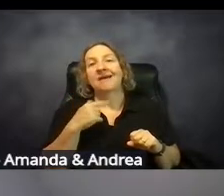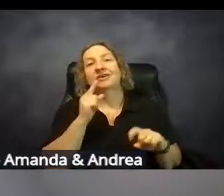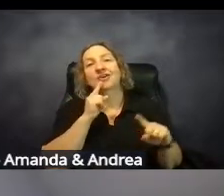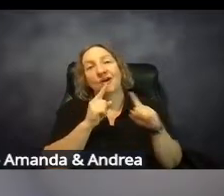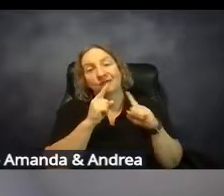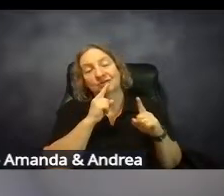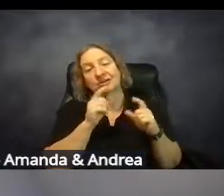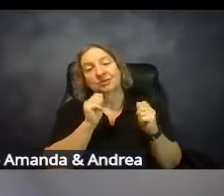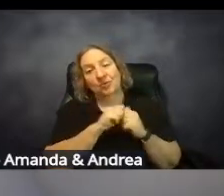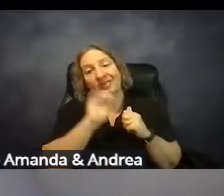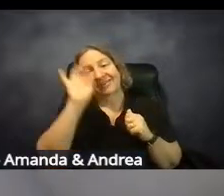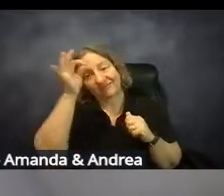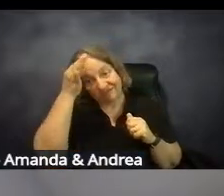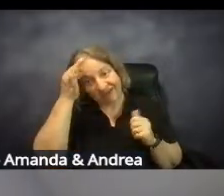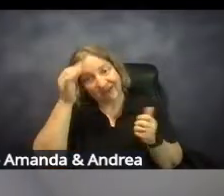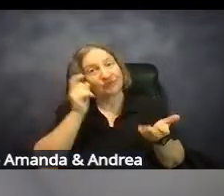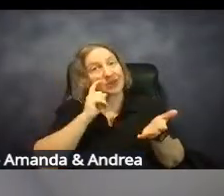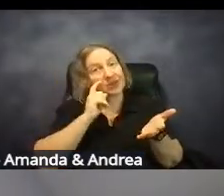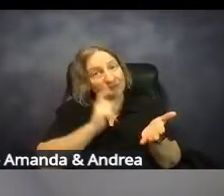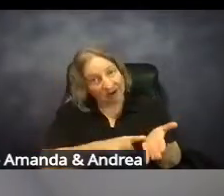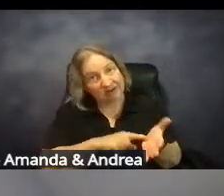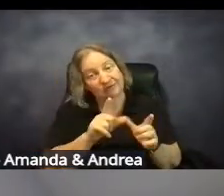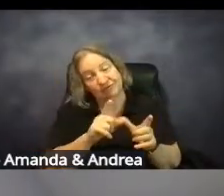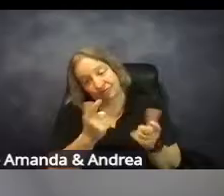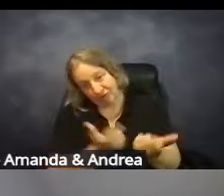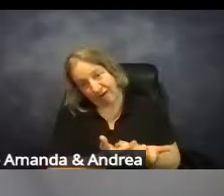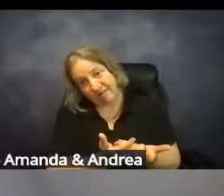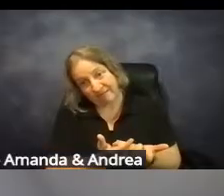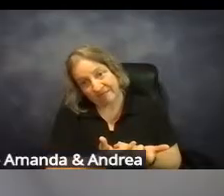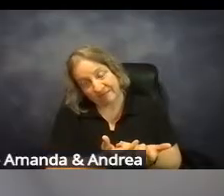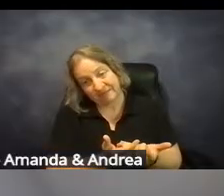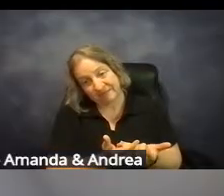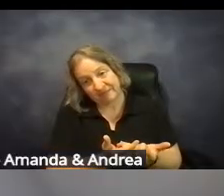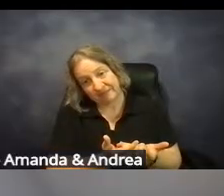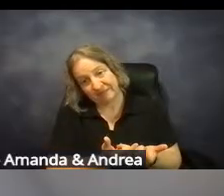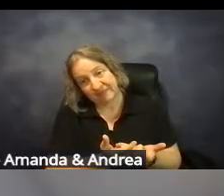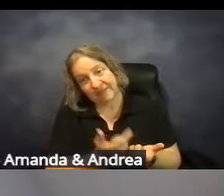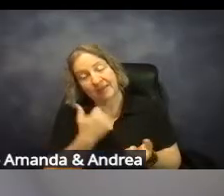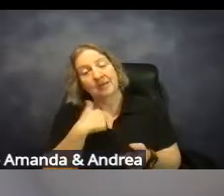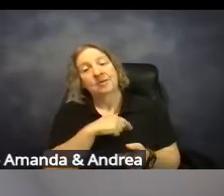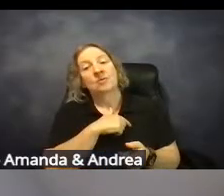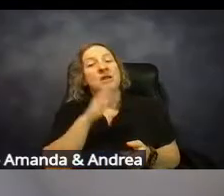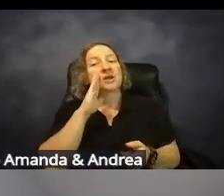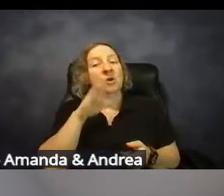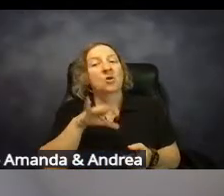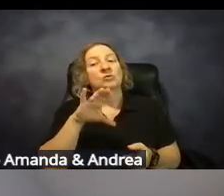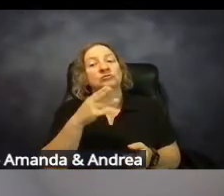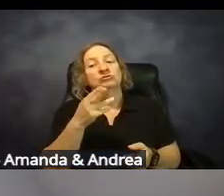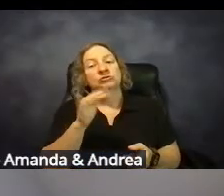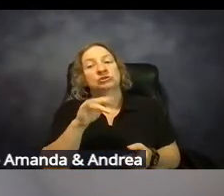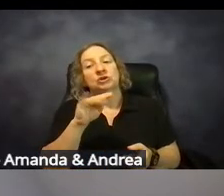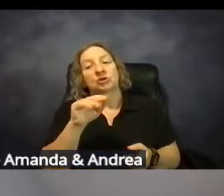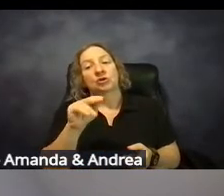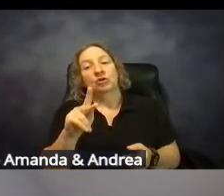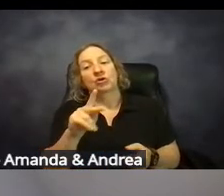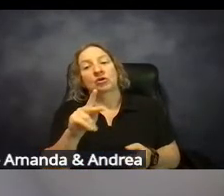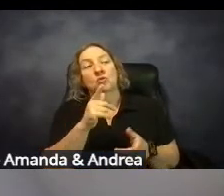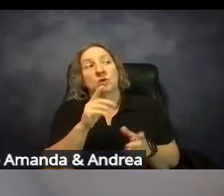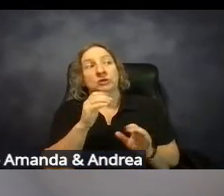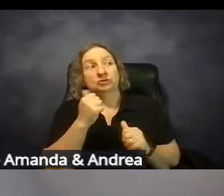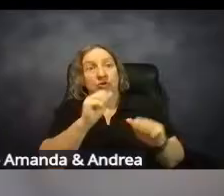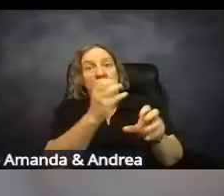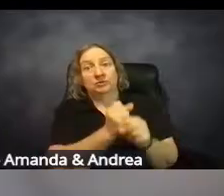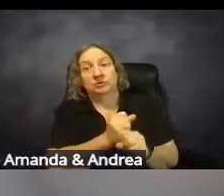conversations with federally recognized tribes. We know that the Chinook was seeking their federal